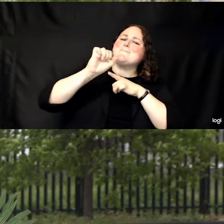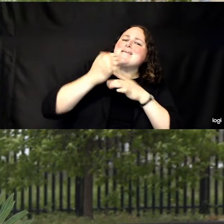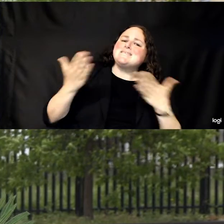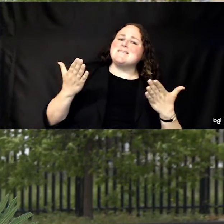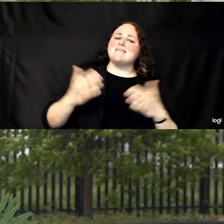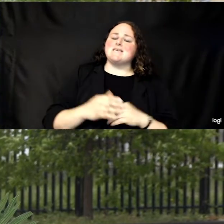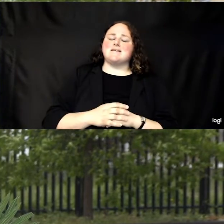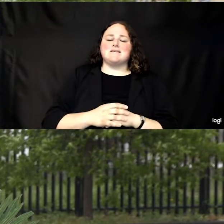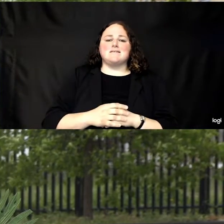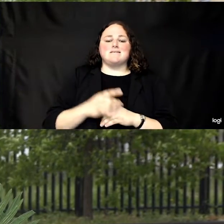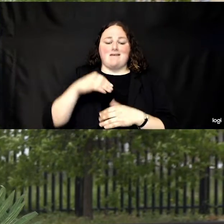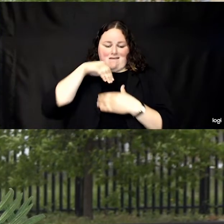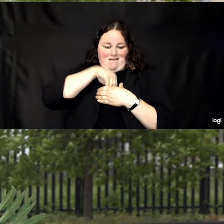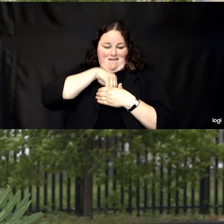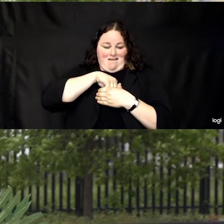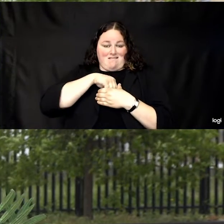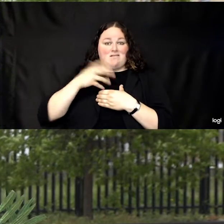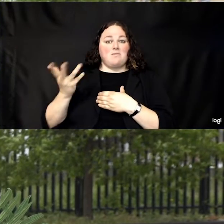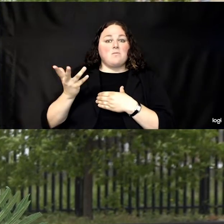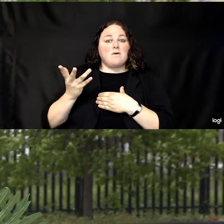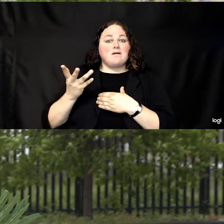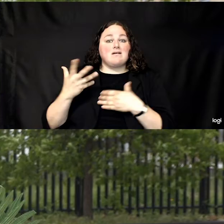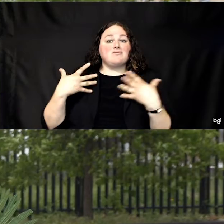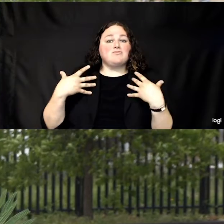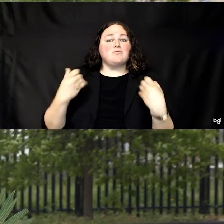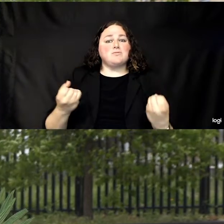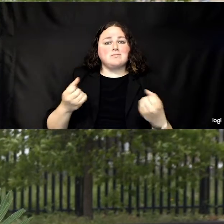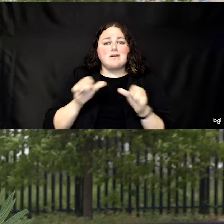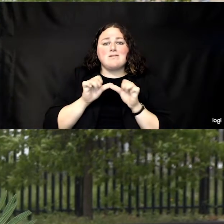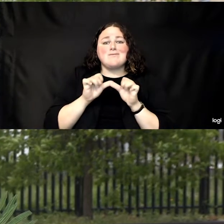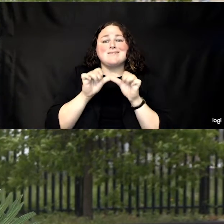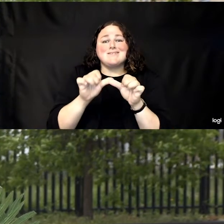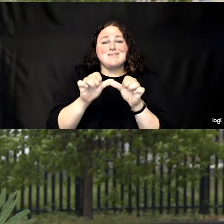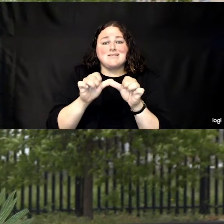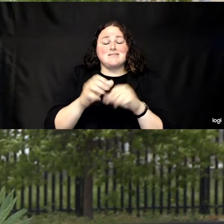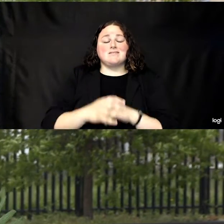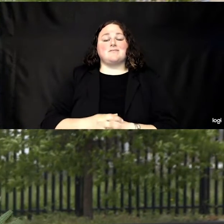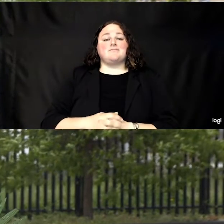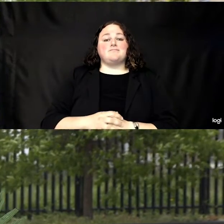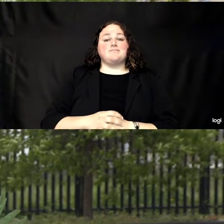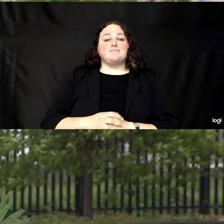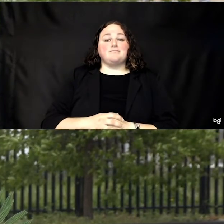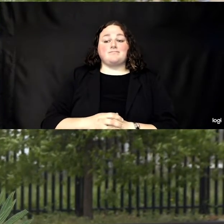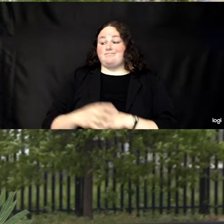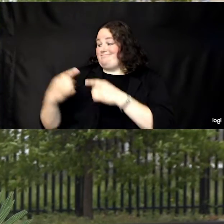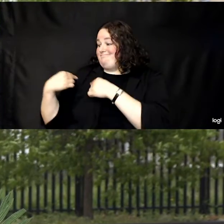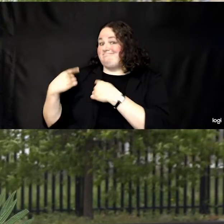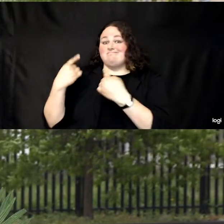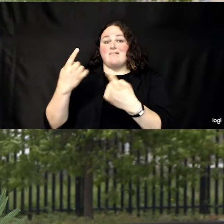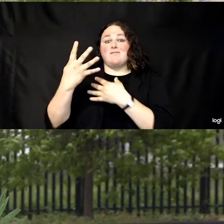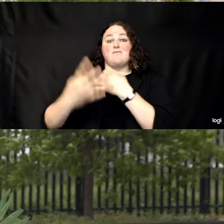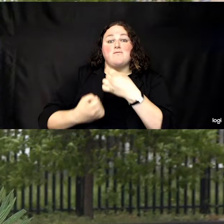and resilience resides in all of us. And the end of the school year has proven this truth. During these 4 years of